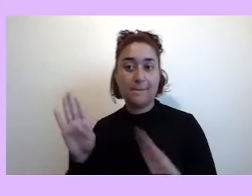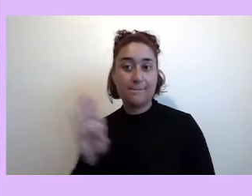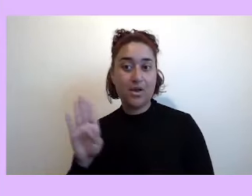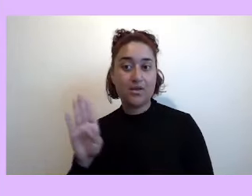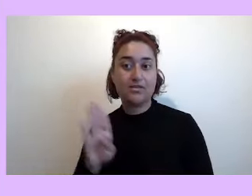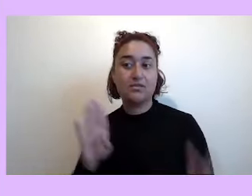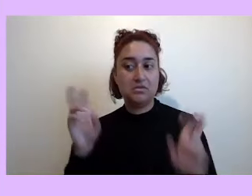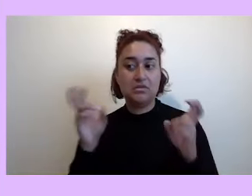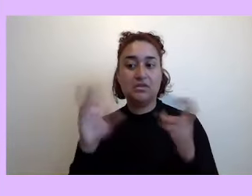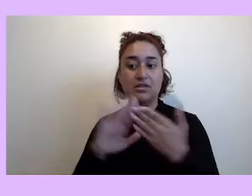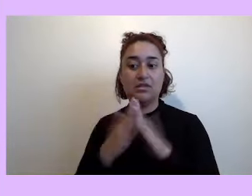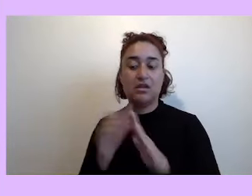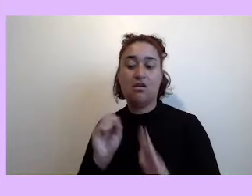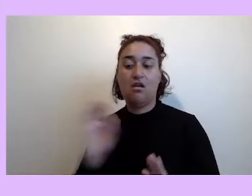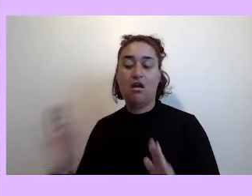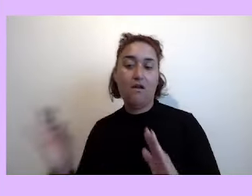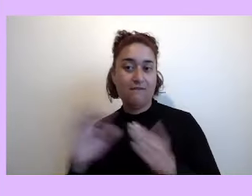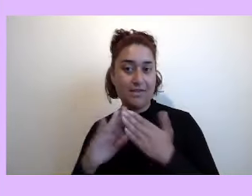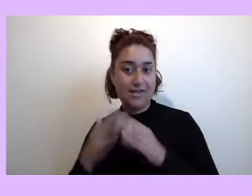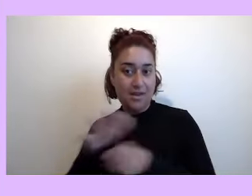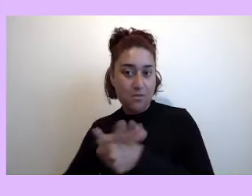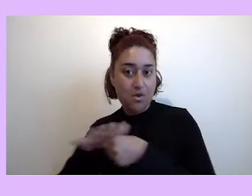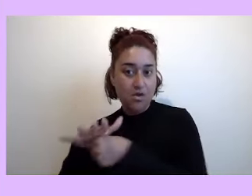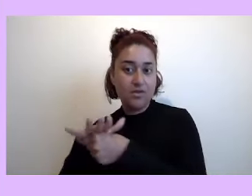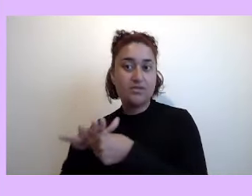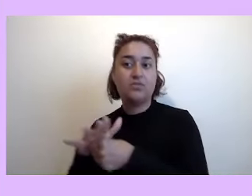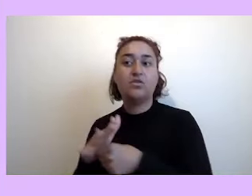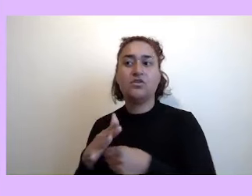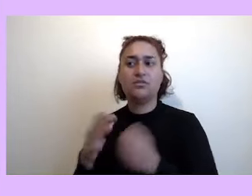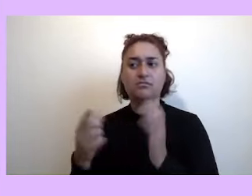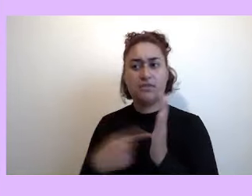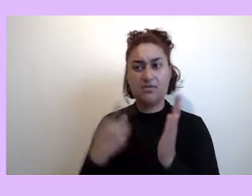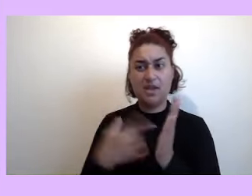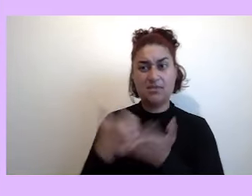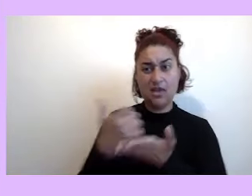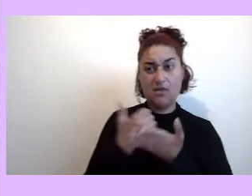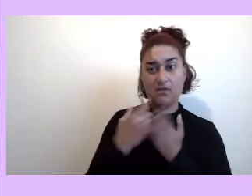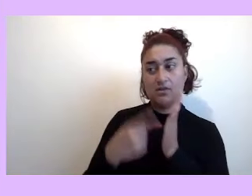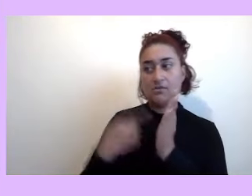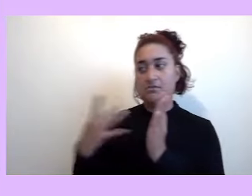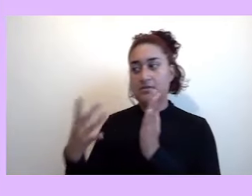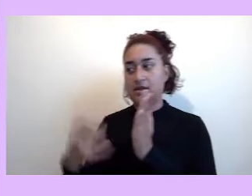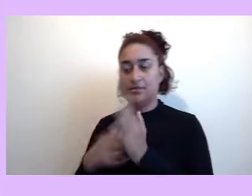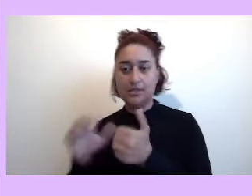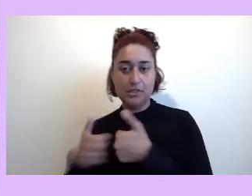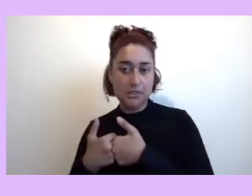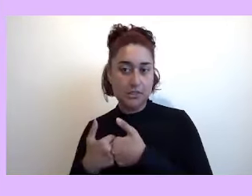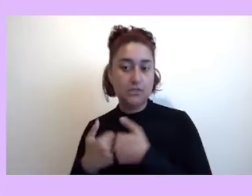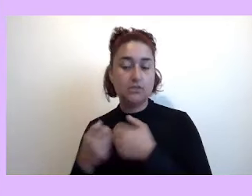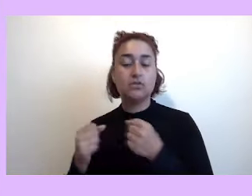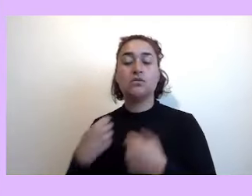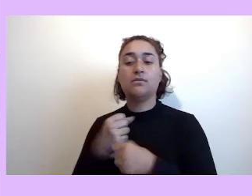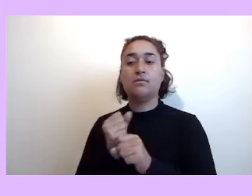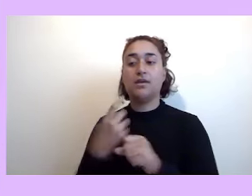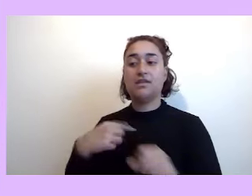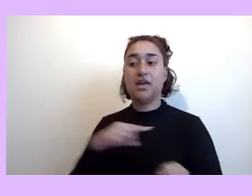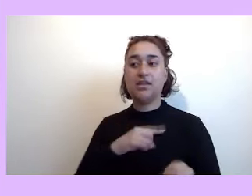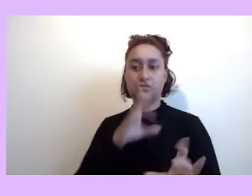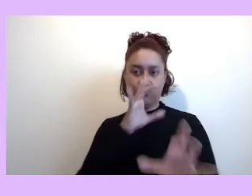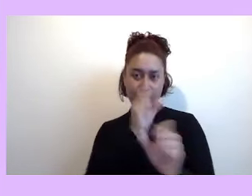many ways, which is both an asset and sometimes a challenge. So I think that's part of what makes us attractive. But I